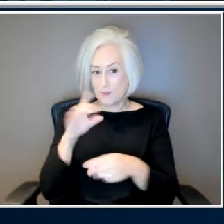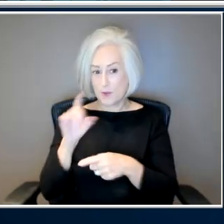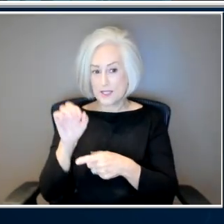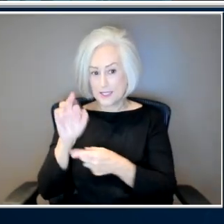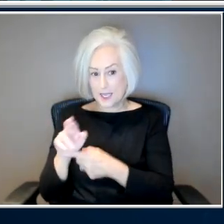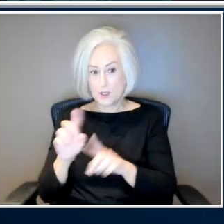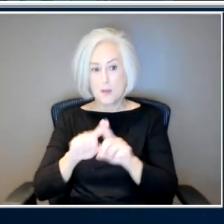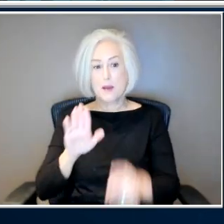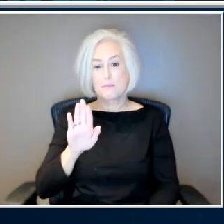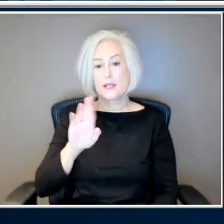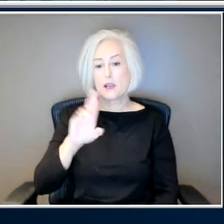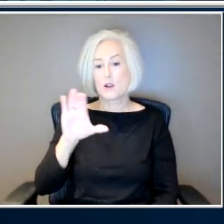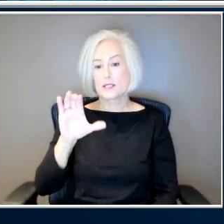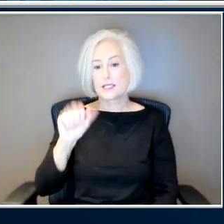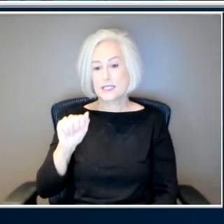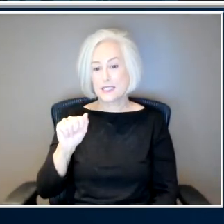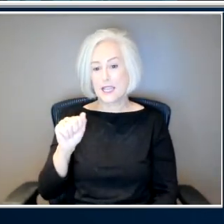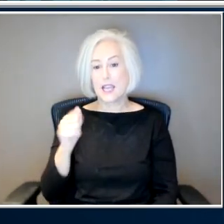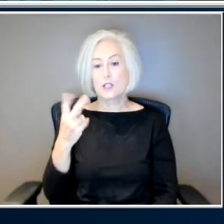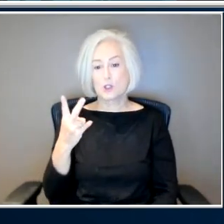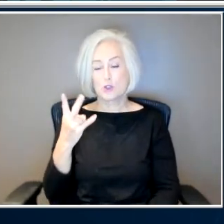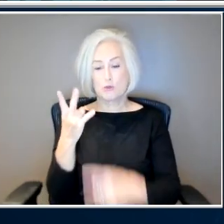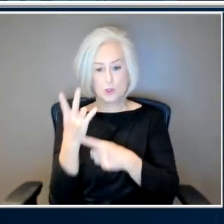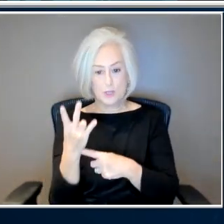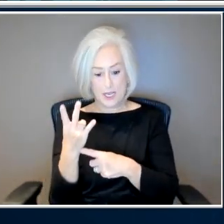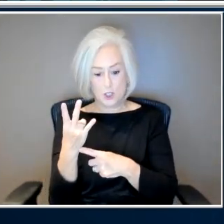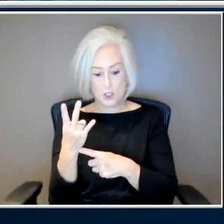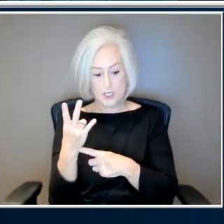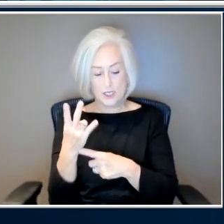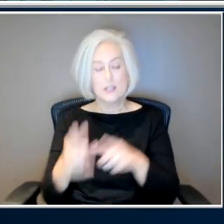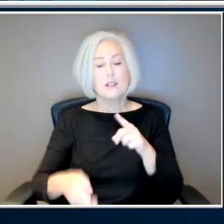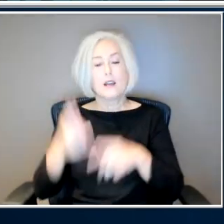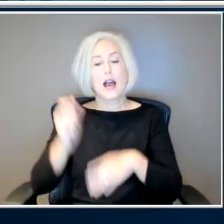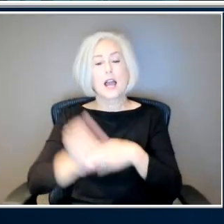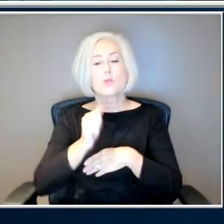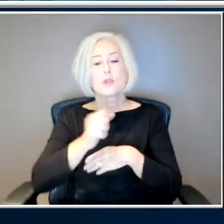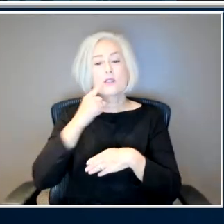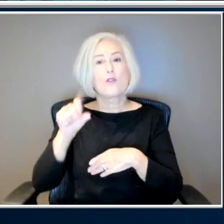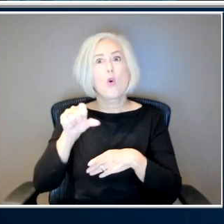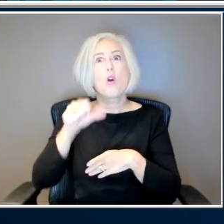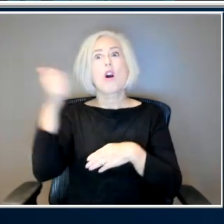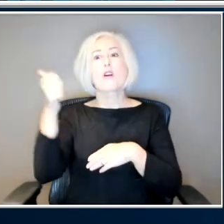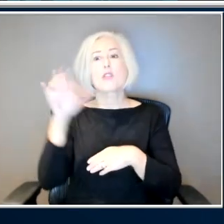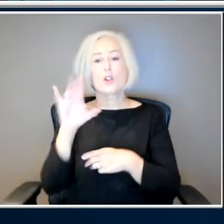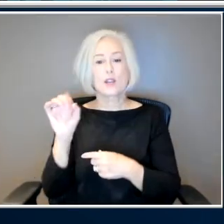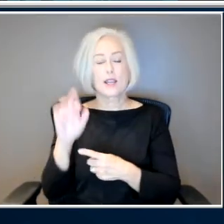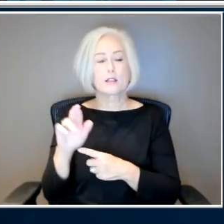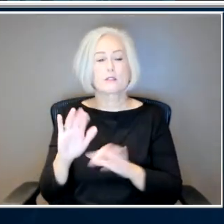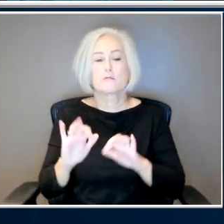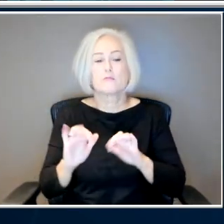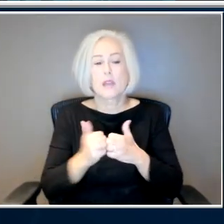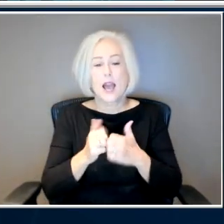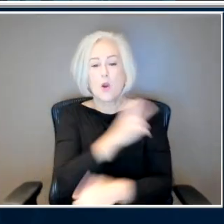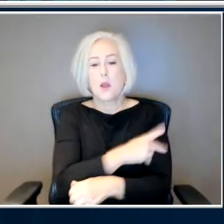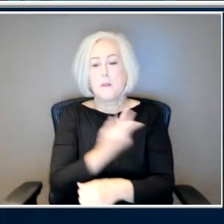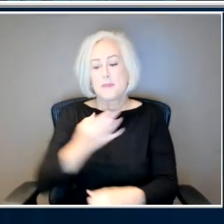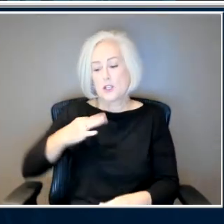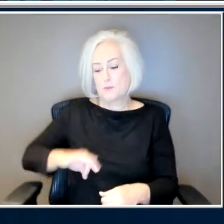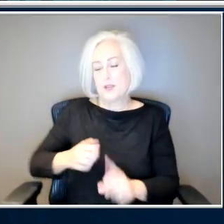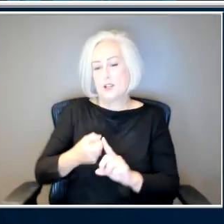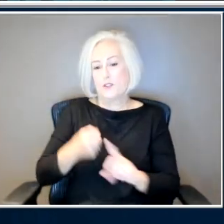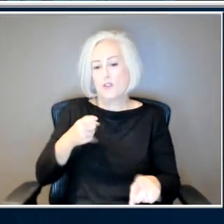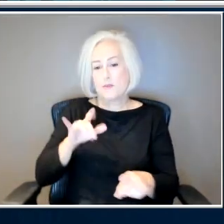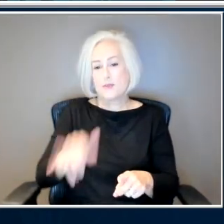at high risk for other cancers. How do patients benefit then from seeing a high-risk cancer prevention